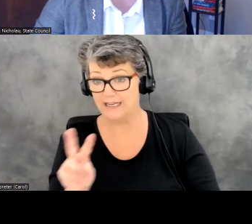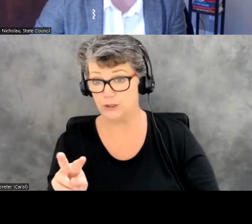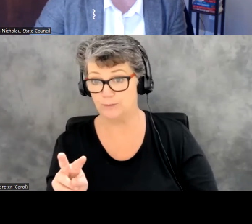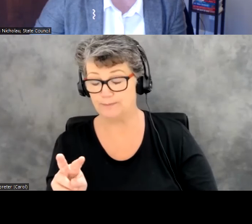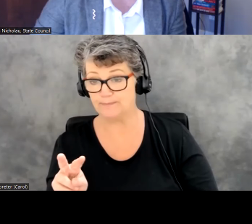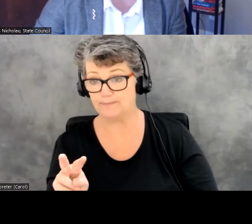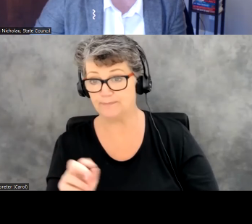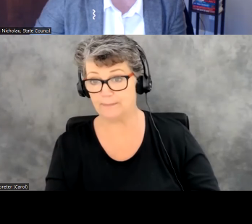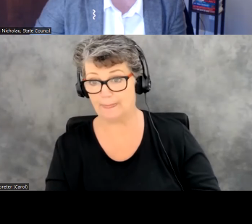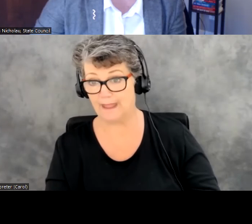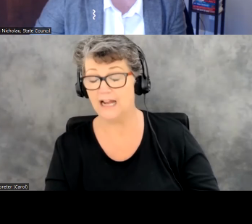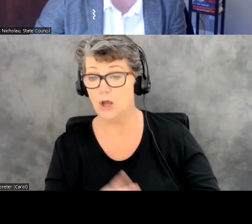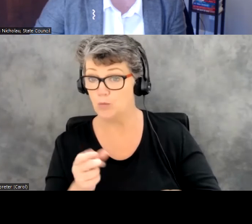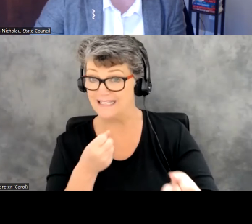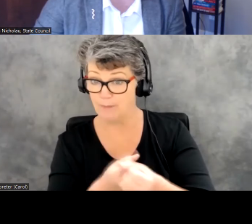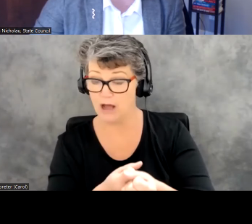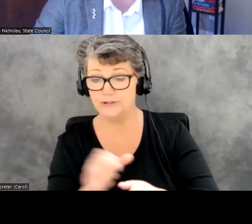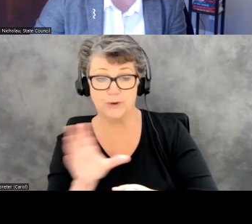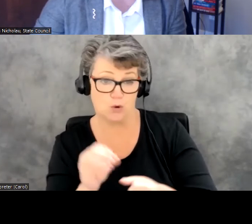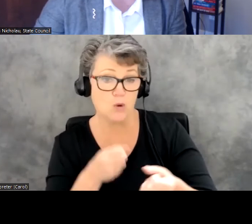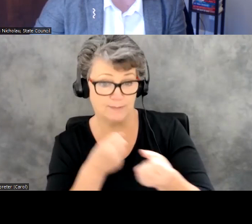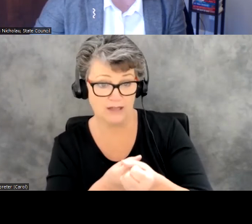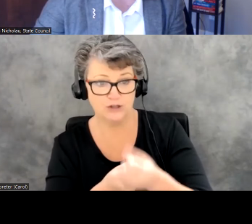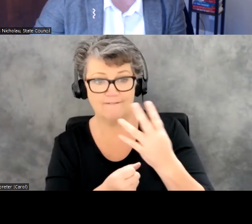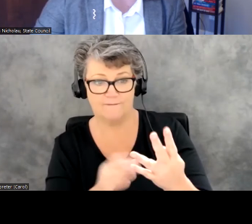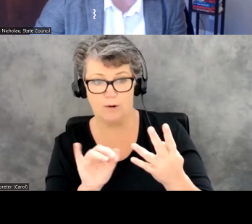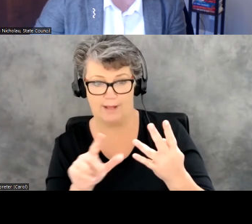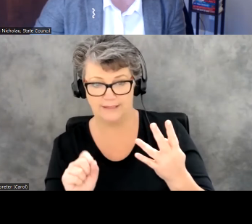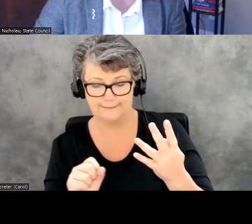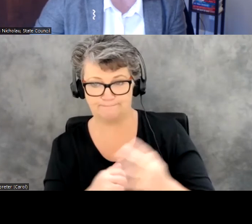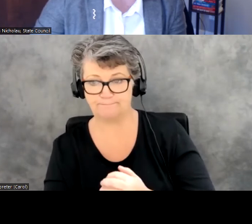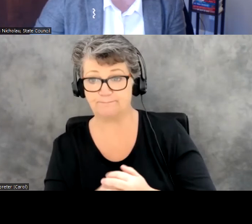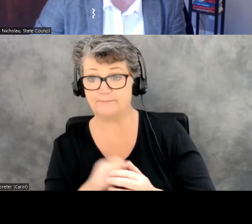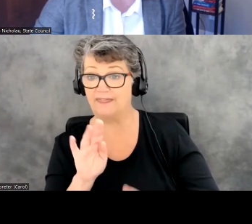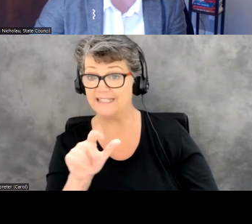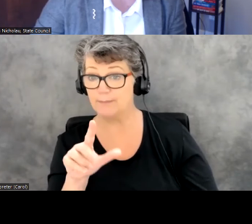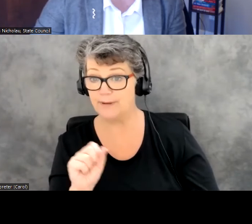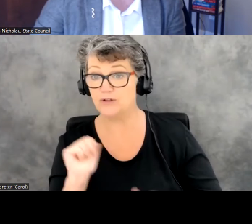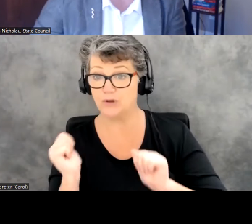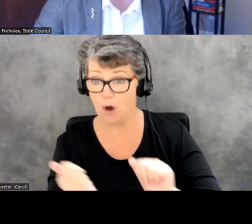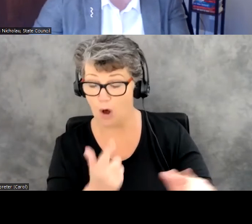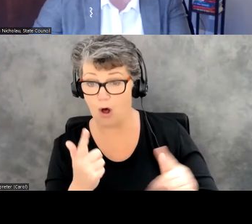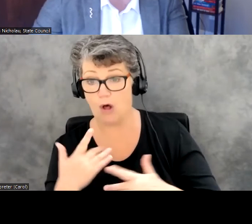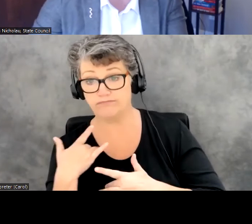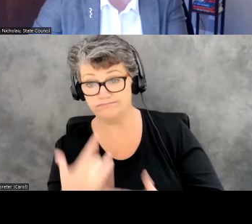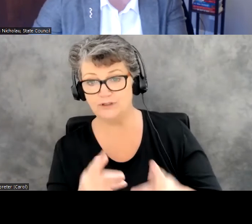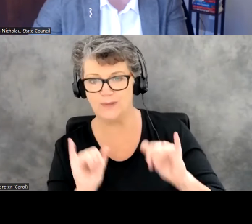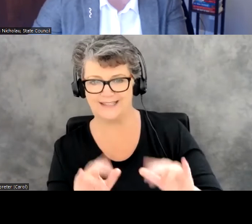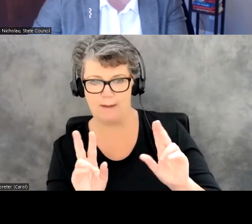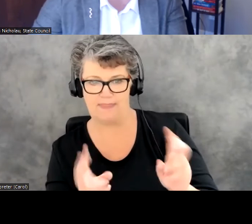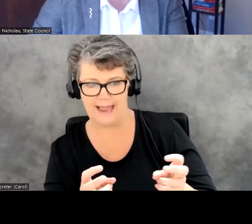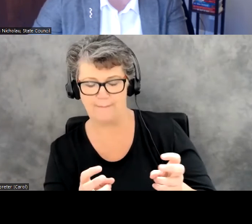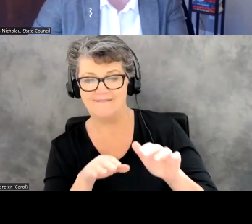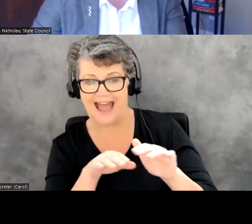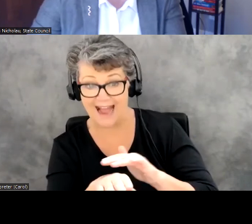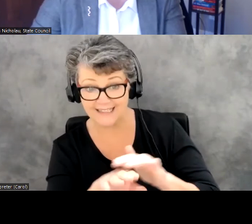we sponsored or co-sponsored 4 bills. These bills all lend to the same theme of